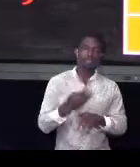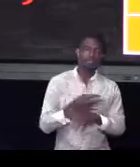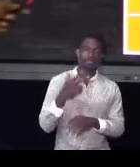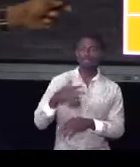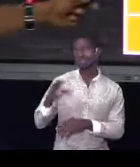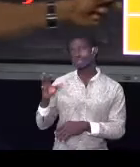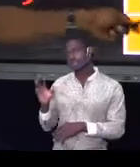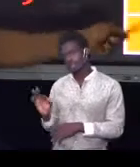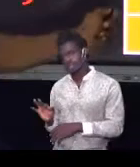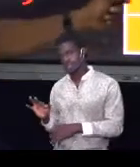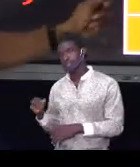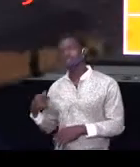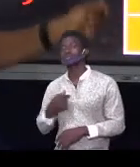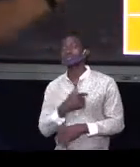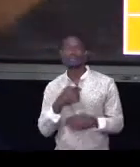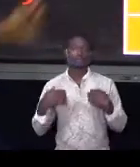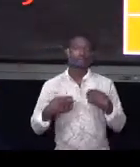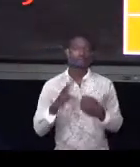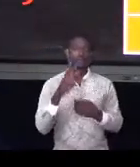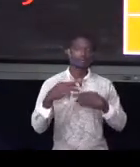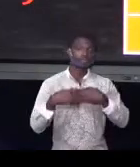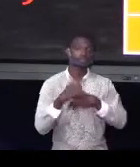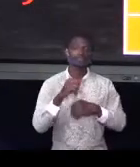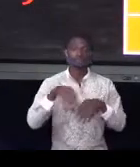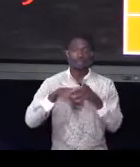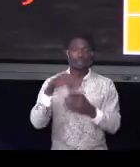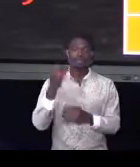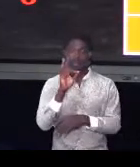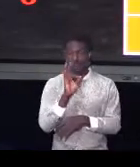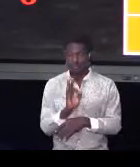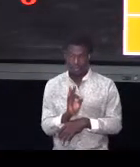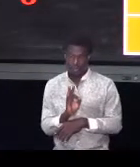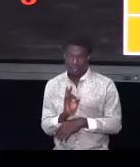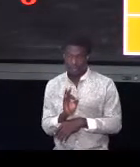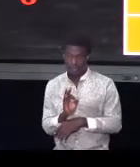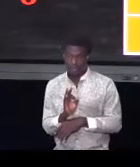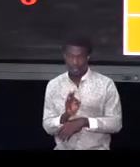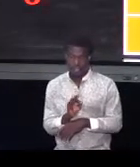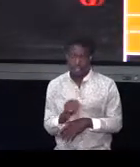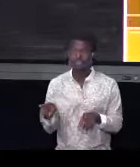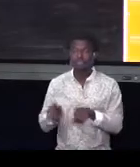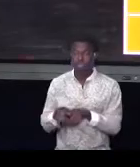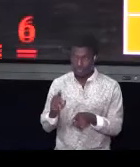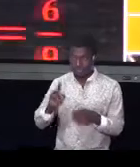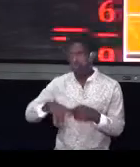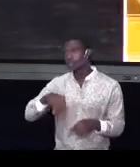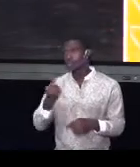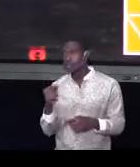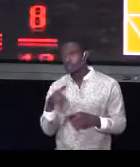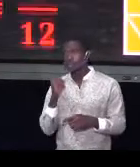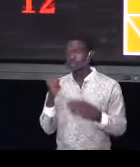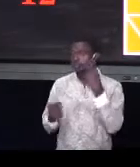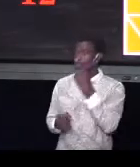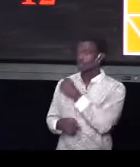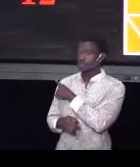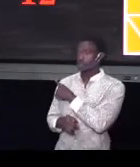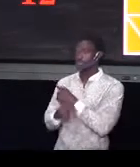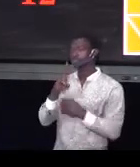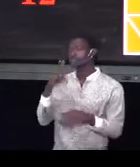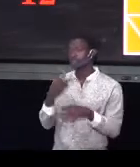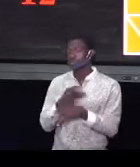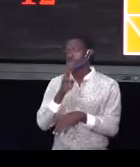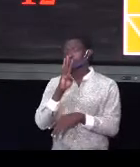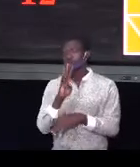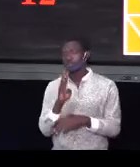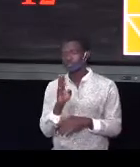That means that altogether I will have 6 rooms out of 9 rooms shaded. The same thing applies to the other ones. 2 times